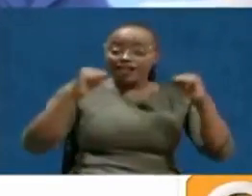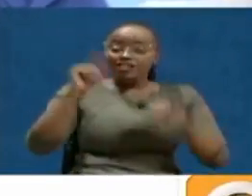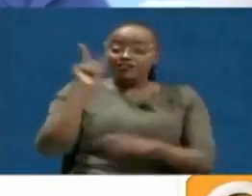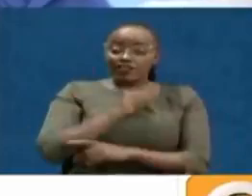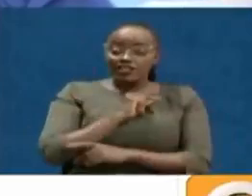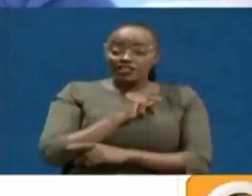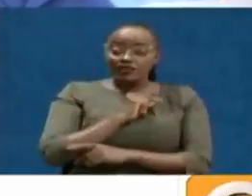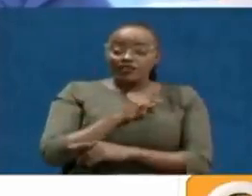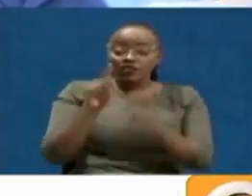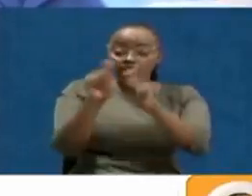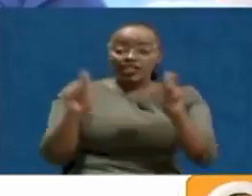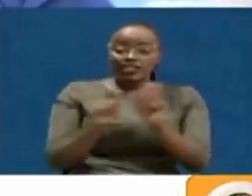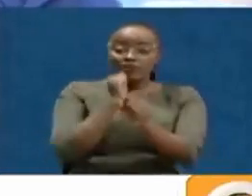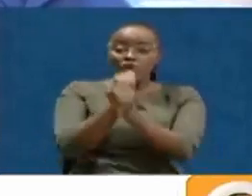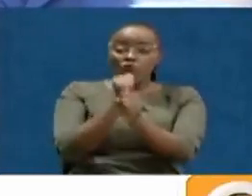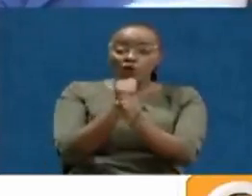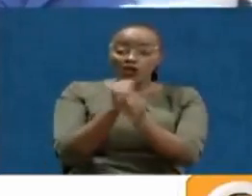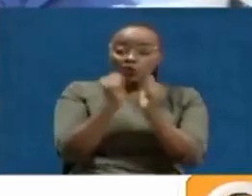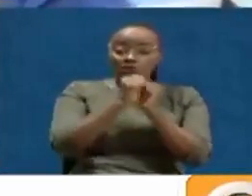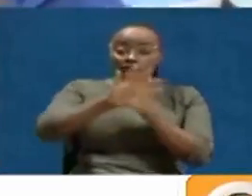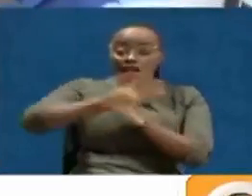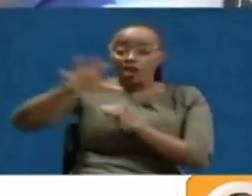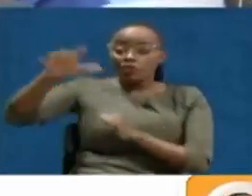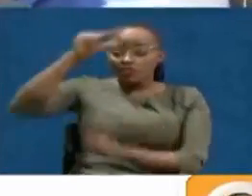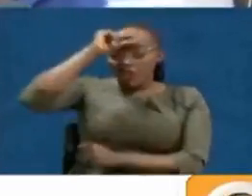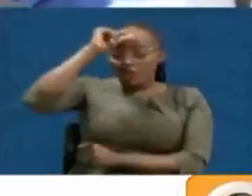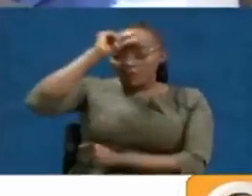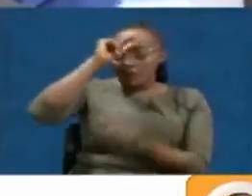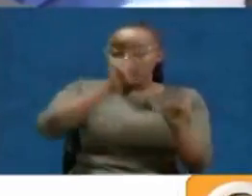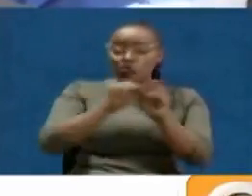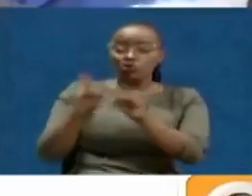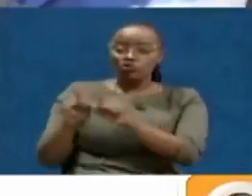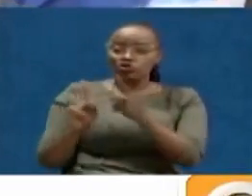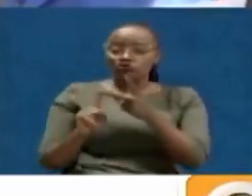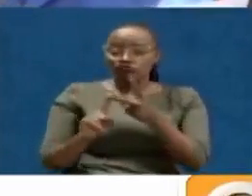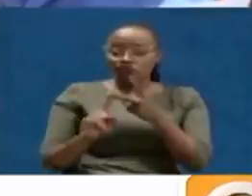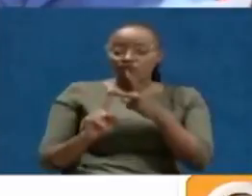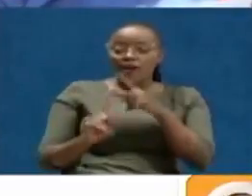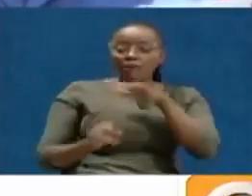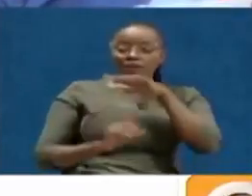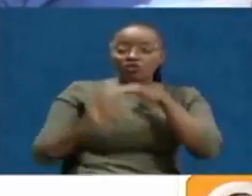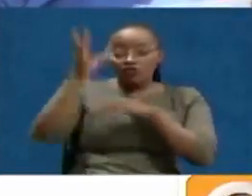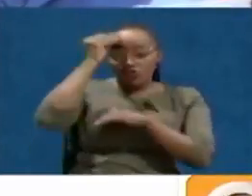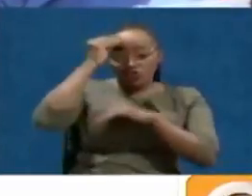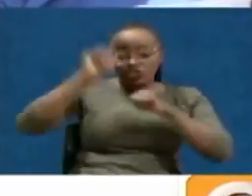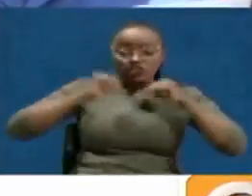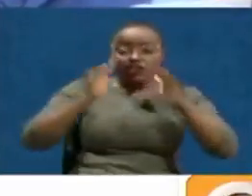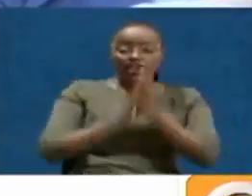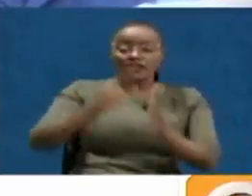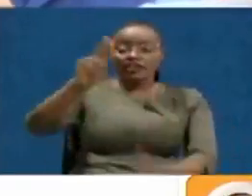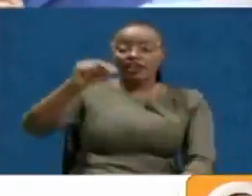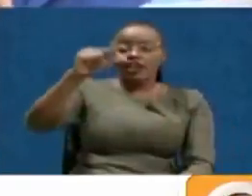again, because of the teamwork we have with the county government and the Ministry of Education officials and